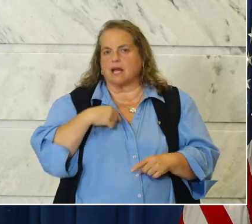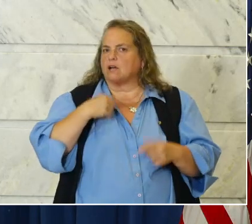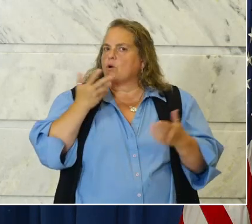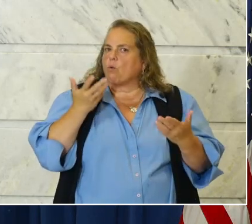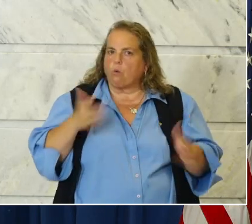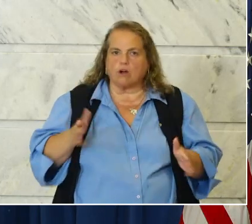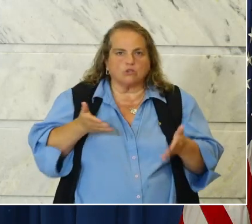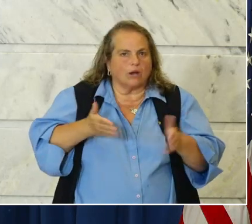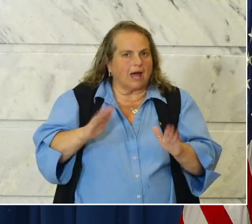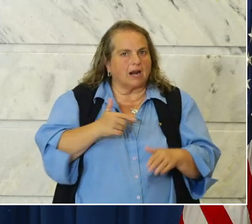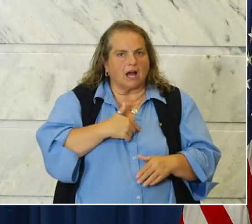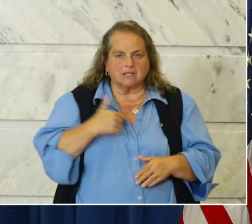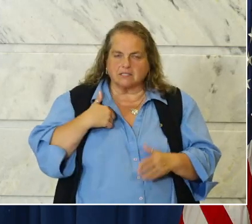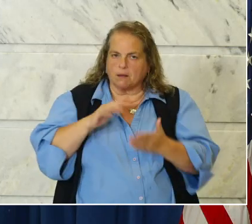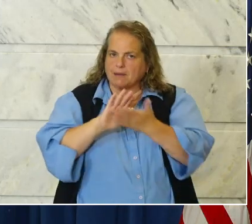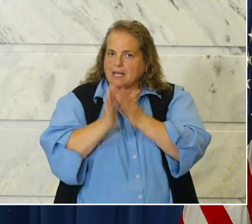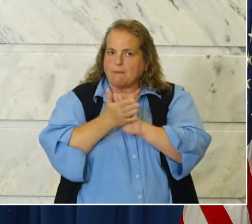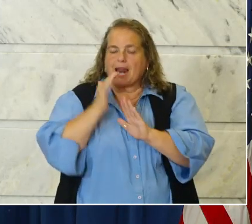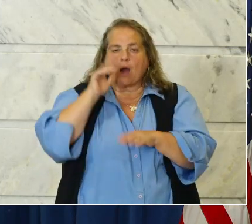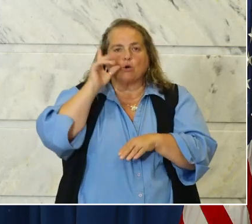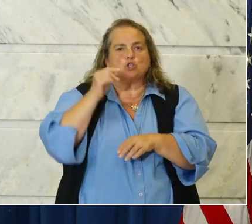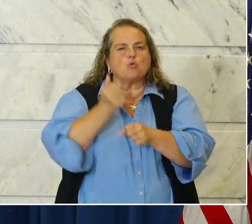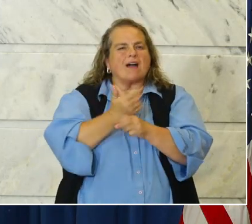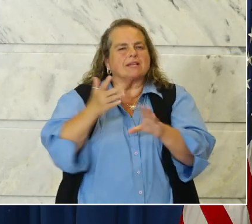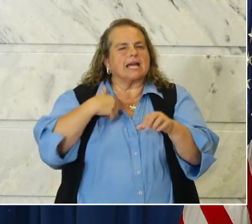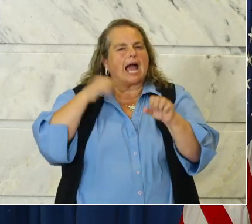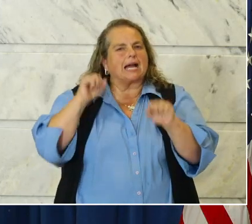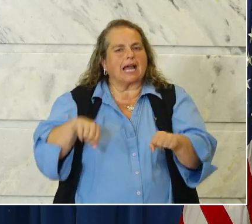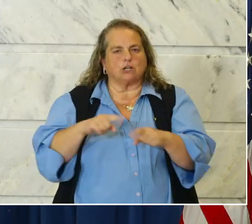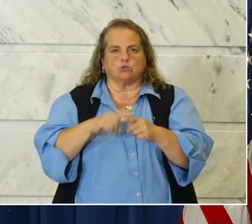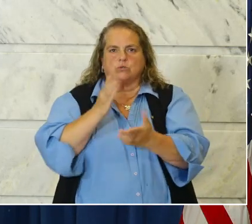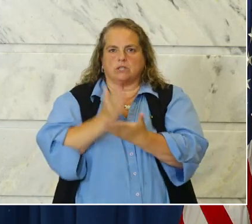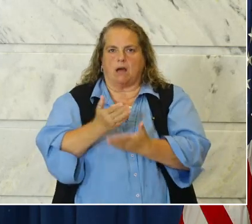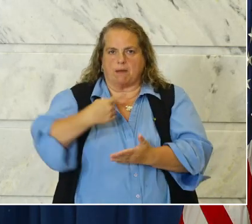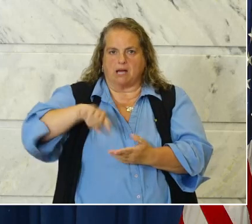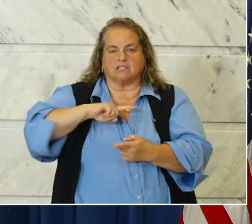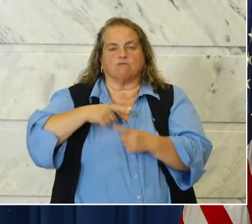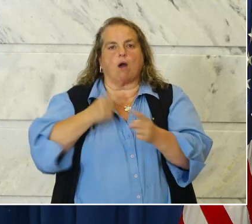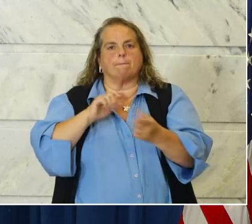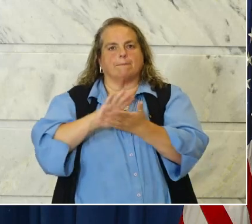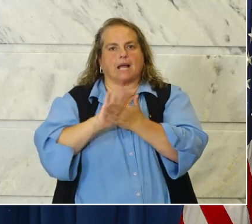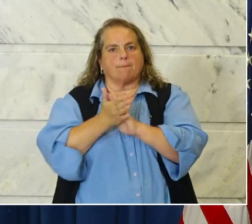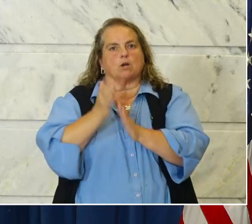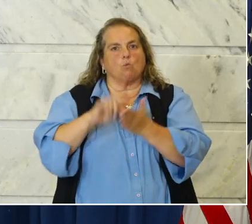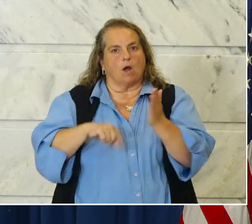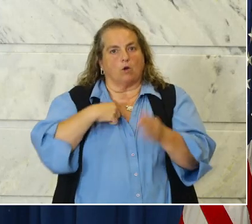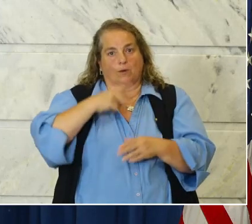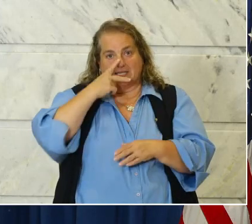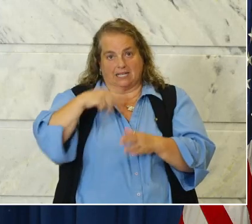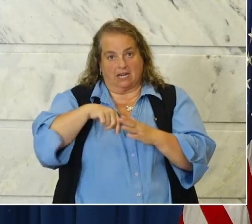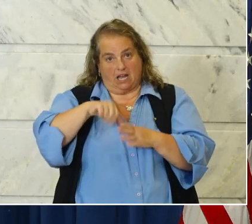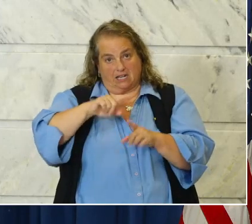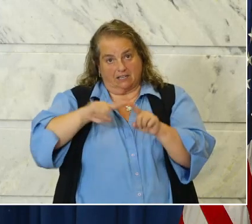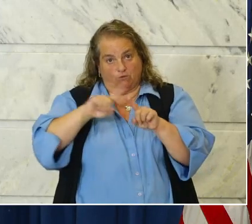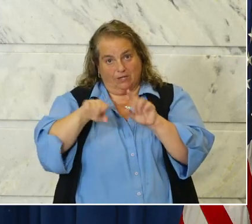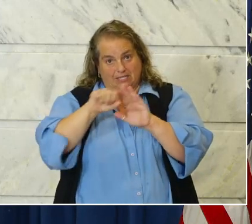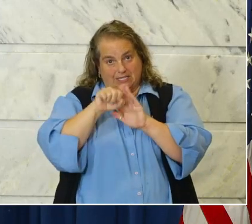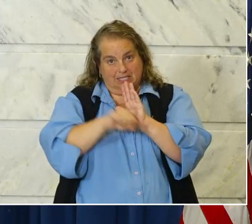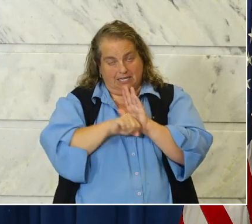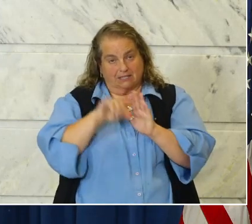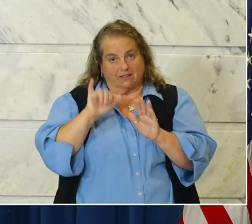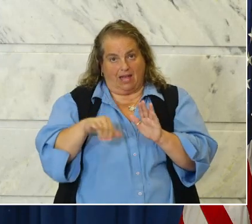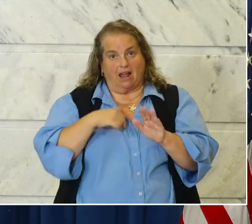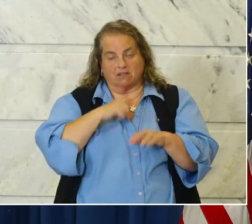let us become, and I will do everything I can to stop us from becoming what we have seen in other states that are suffering this